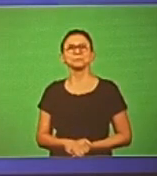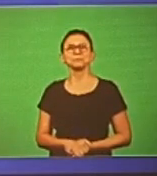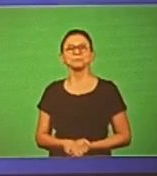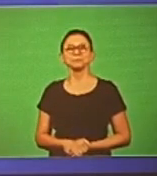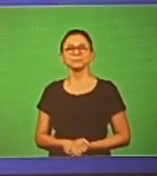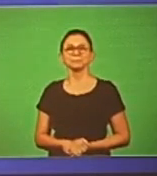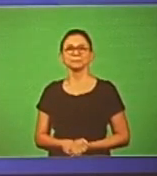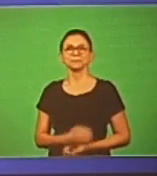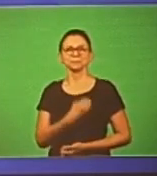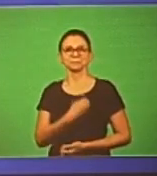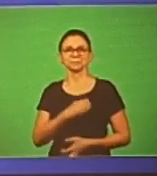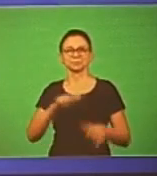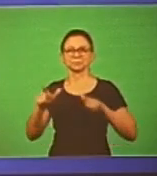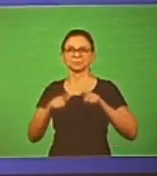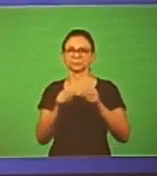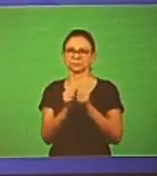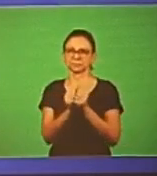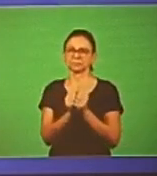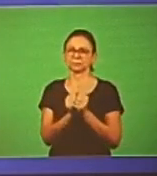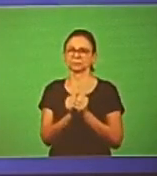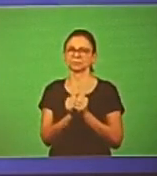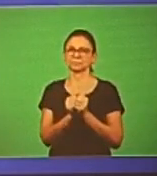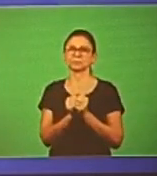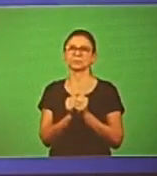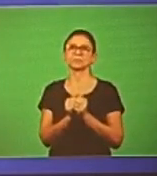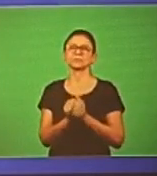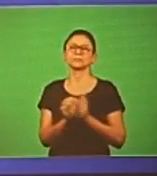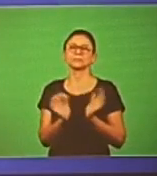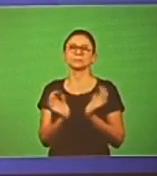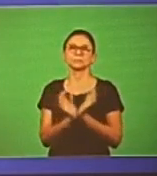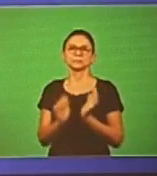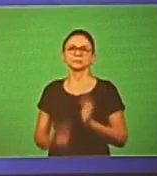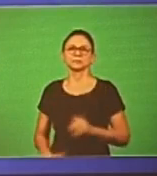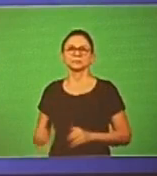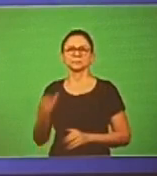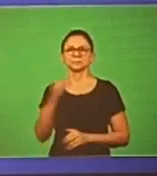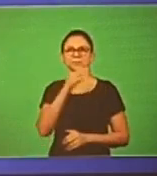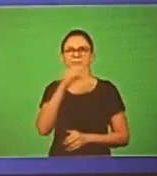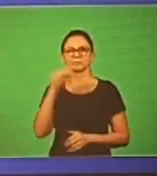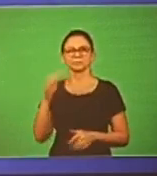work with the children in the Sunday school.